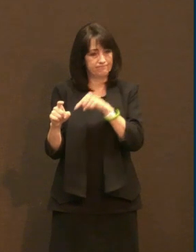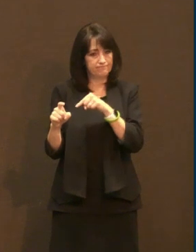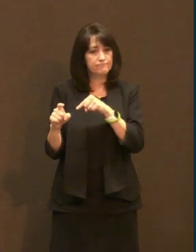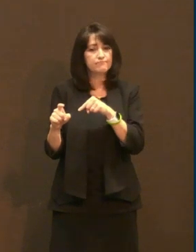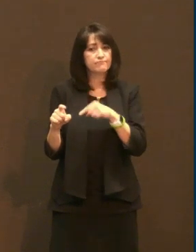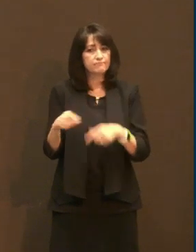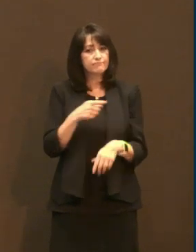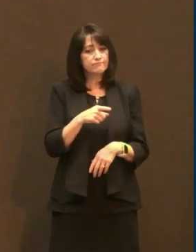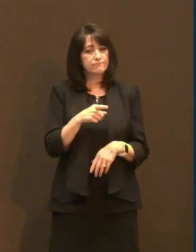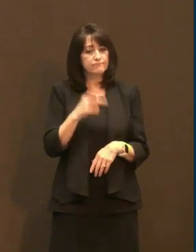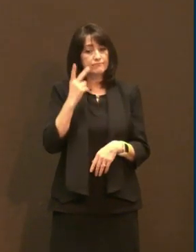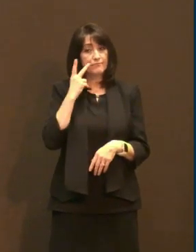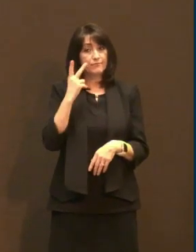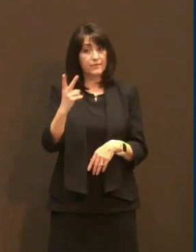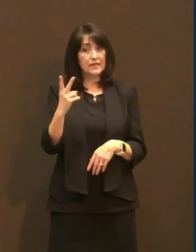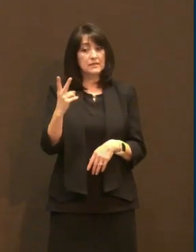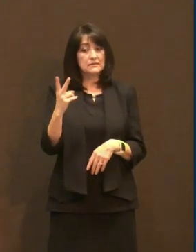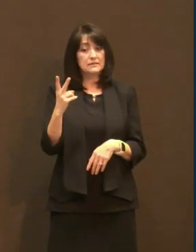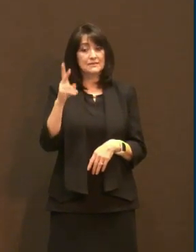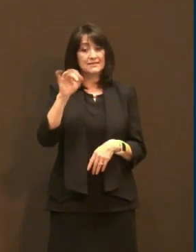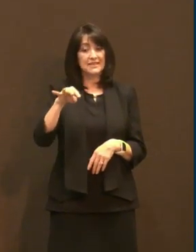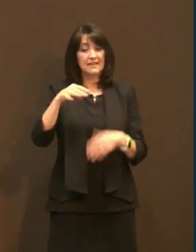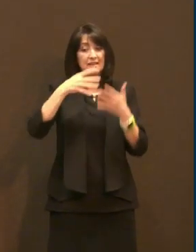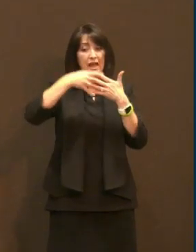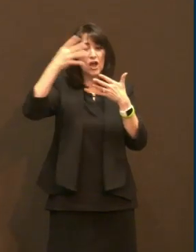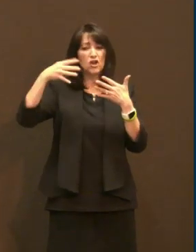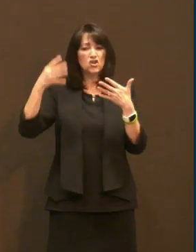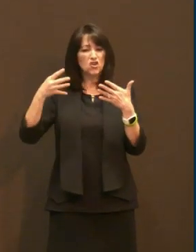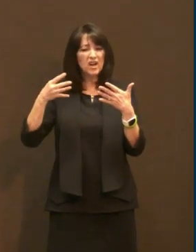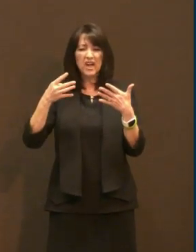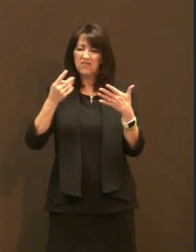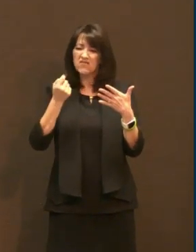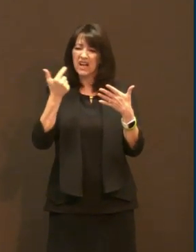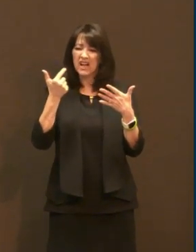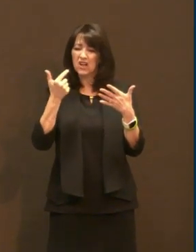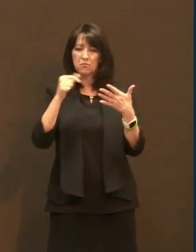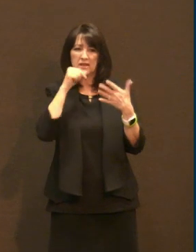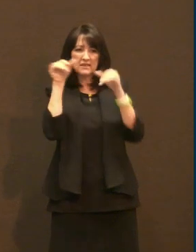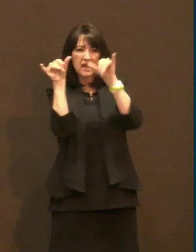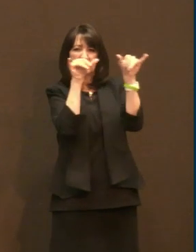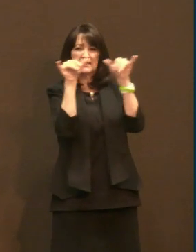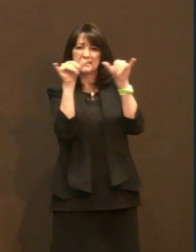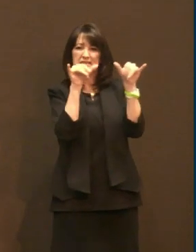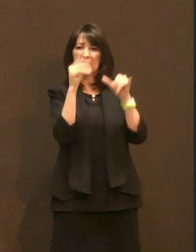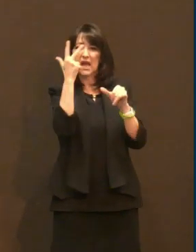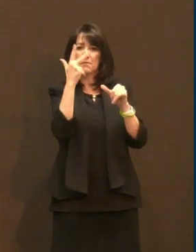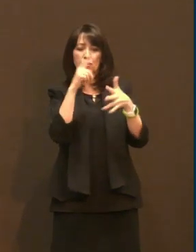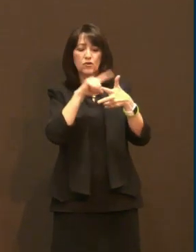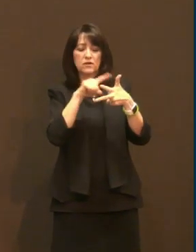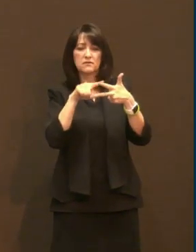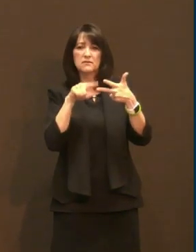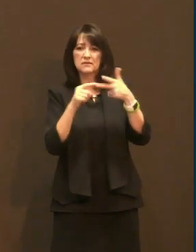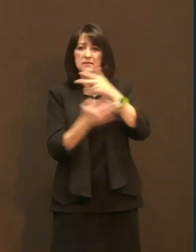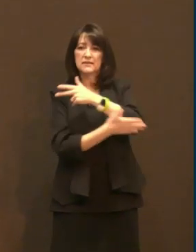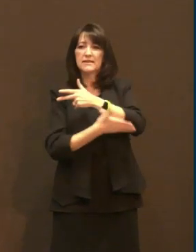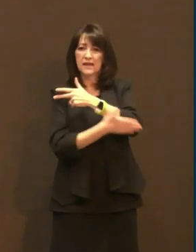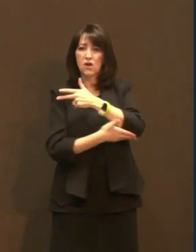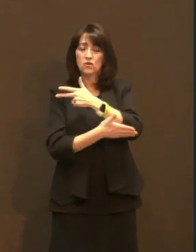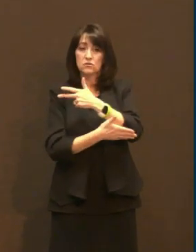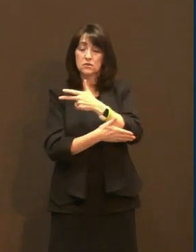can see that this too is a little bit uneven, but the trend is certainly down.